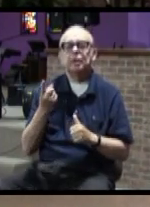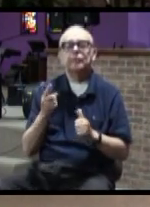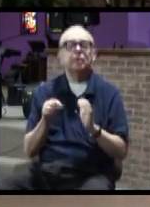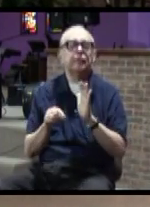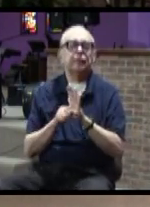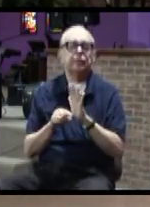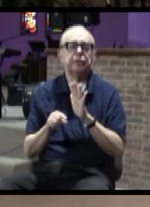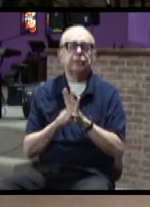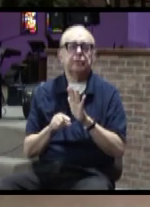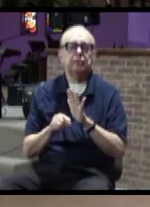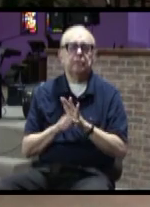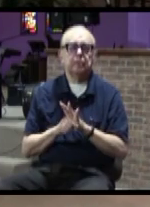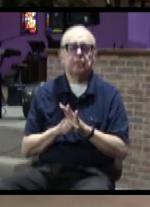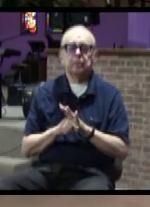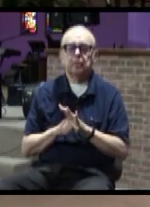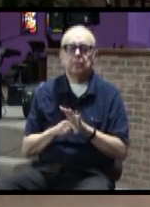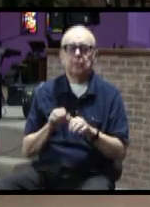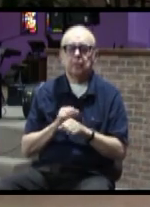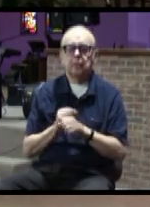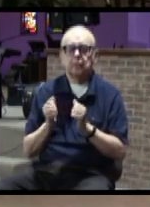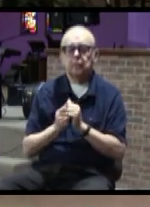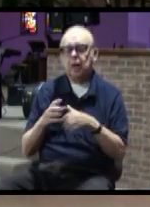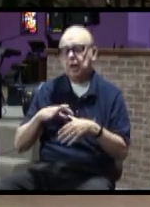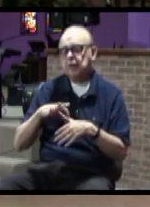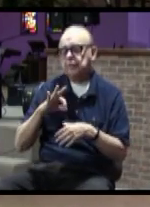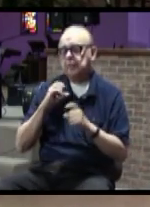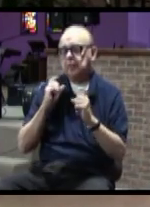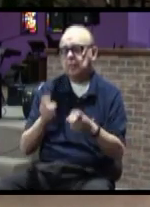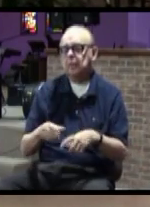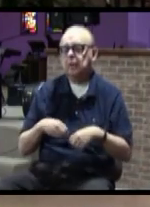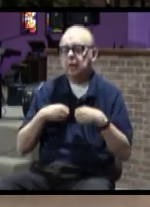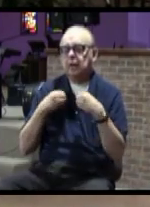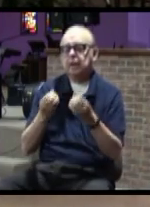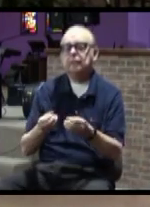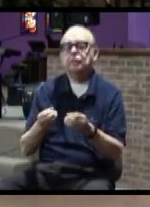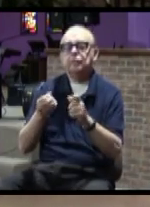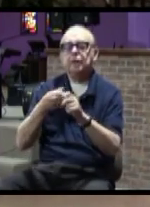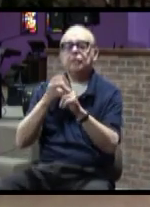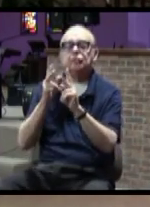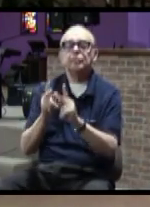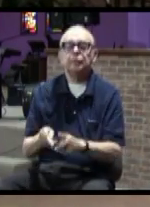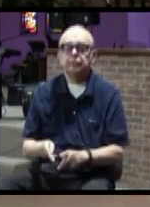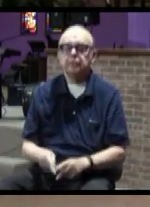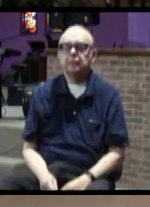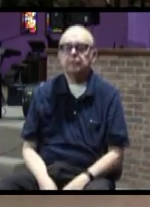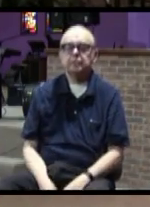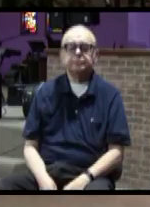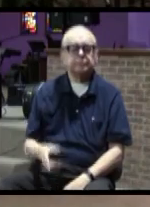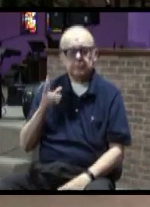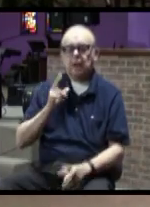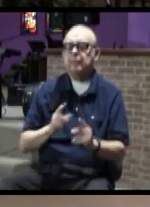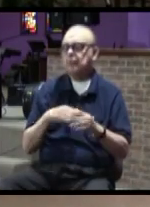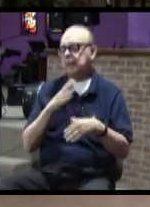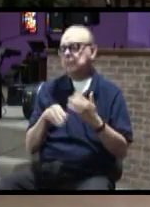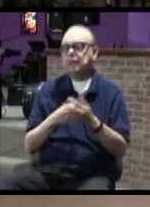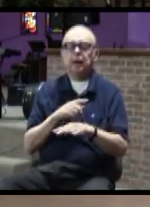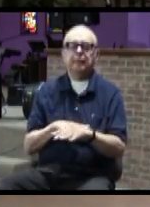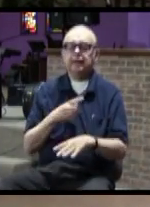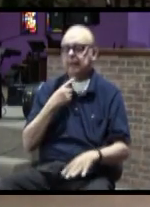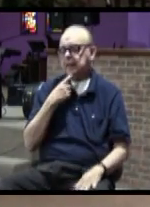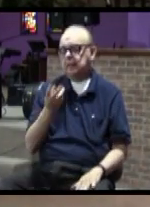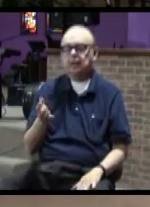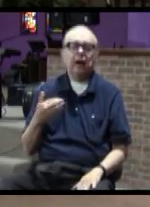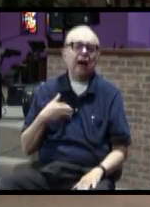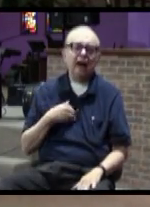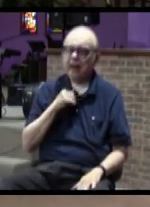11 verses deals with spiritual gifts that are given to each and every one of us. I hear people all